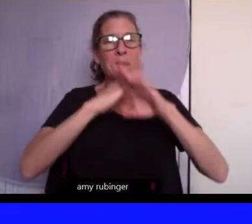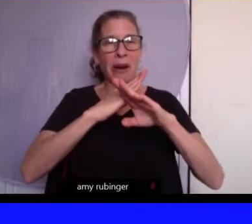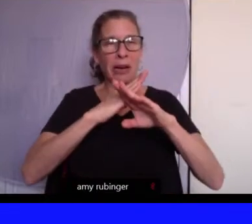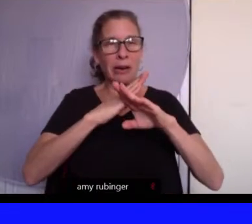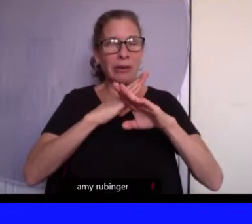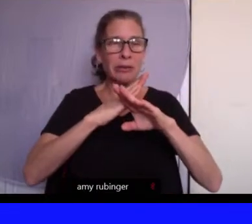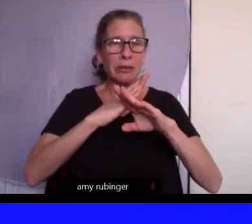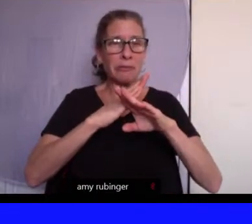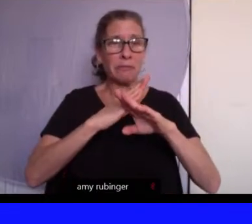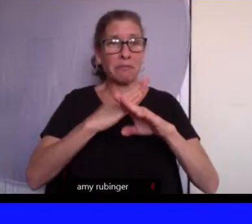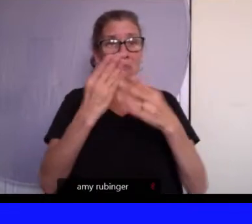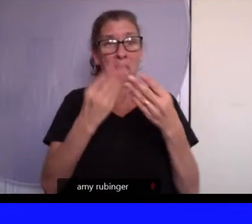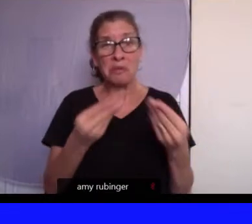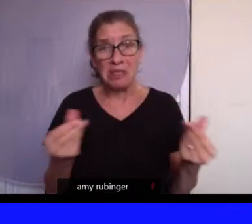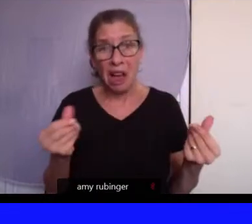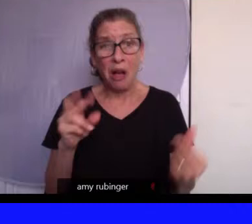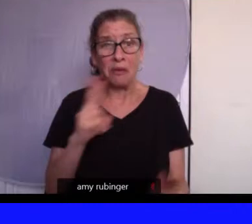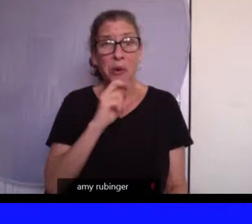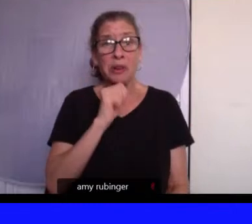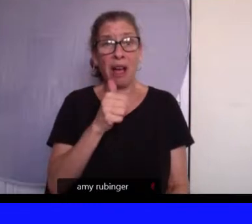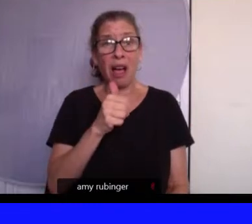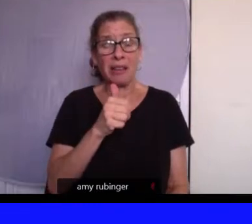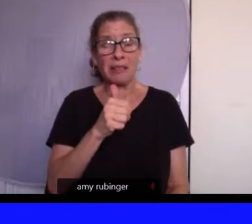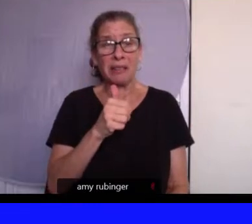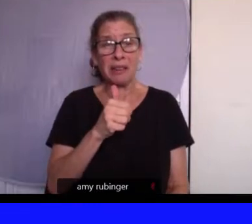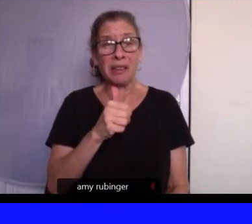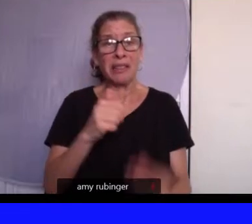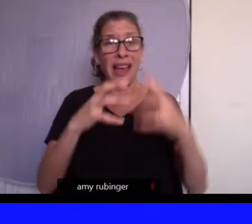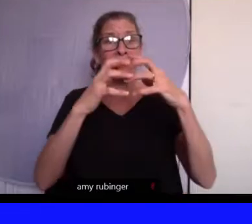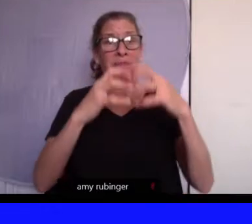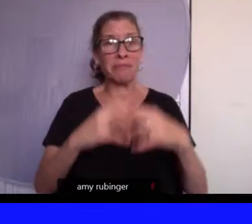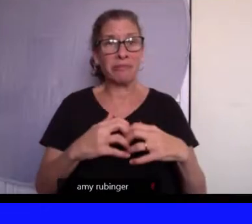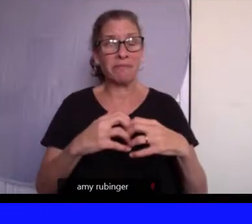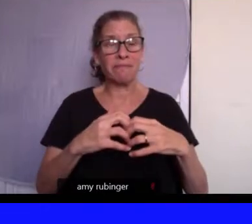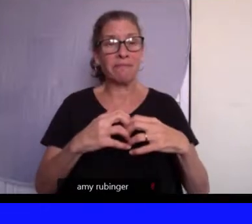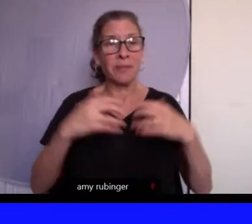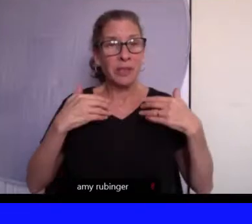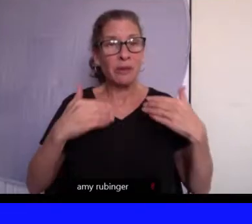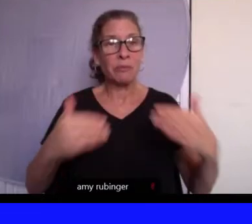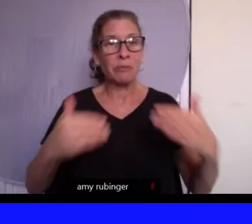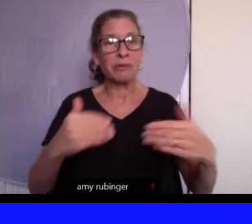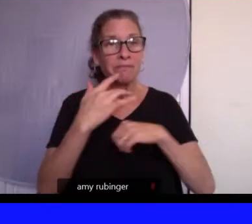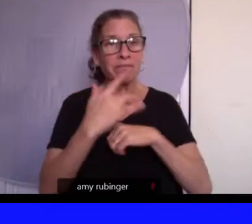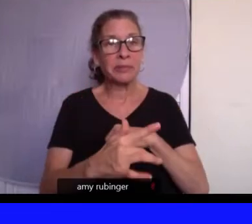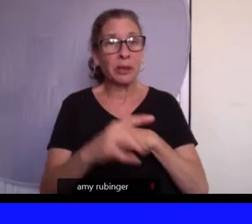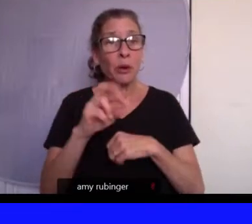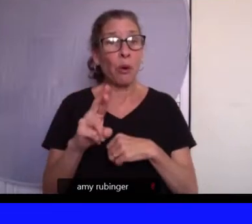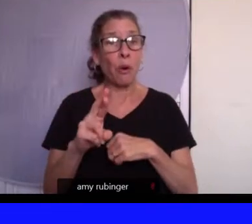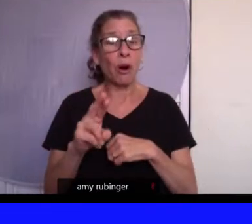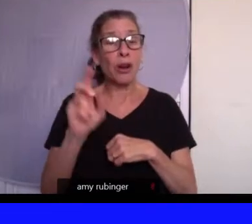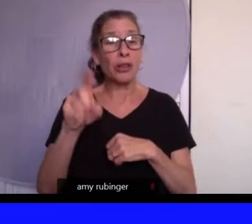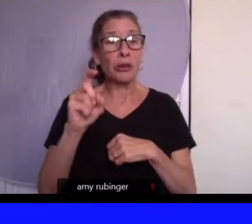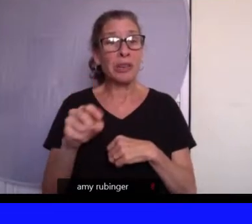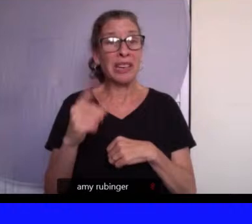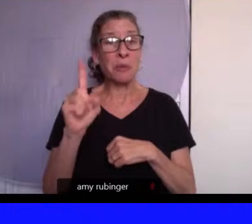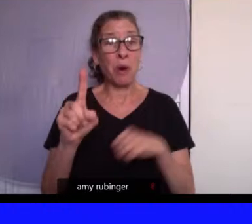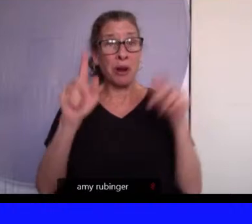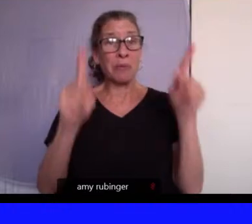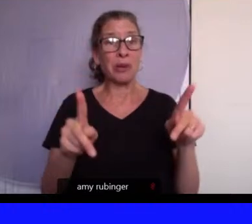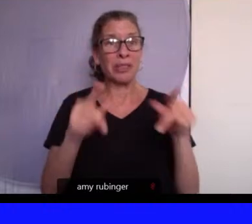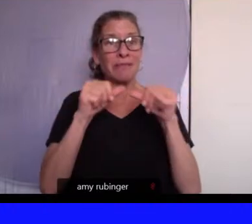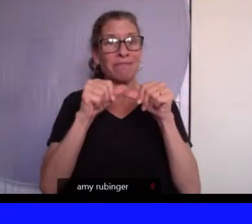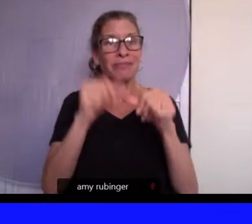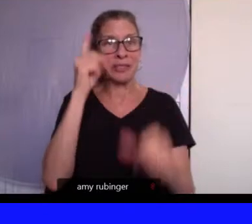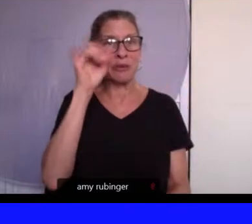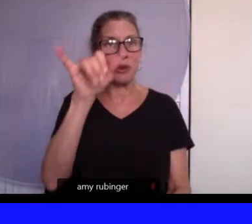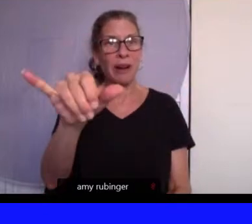Because there will be a lot of overlap from the 200 sickest people who cost $120,000 last year and next year, but there will be new